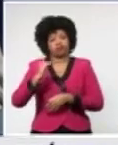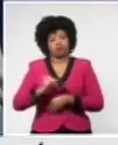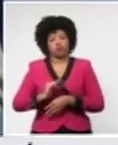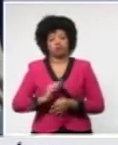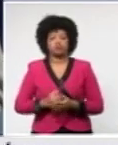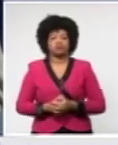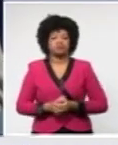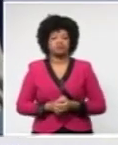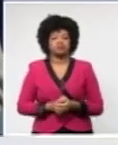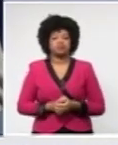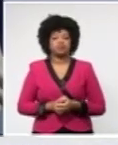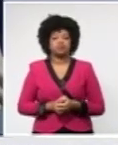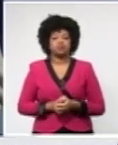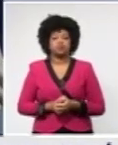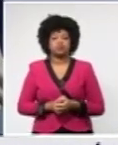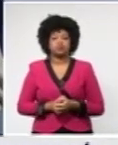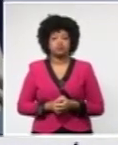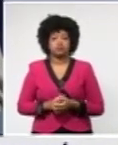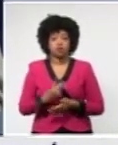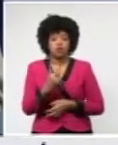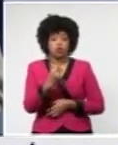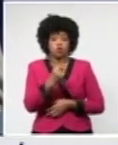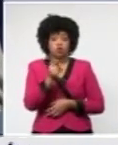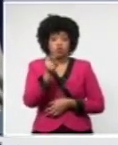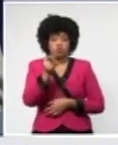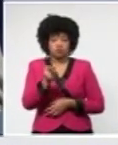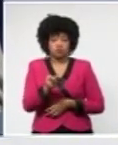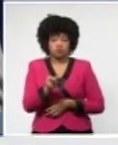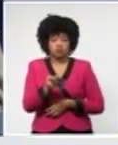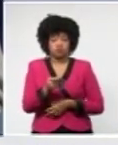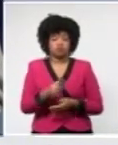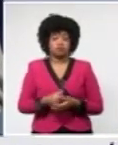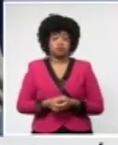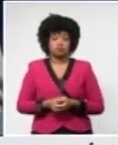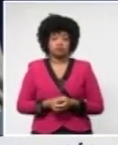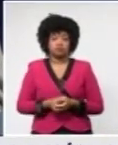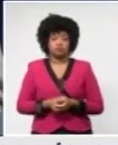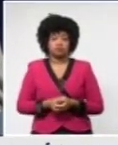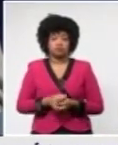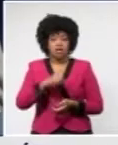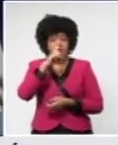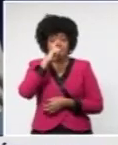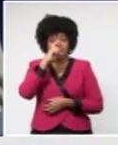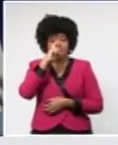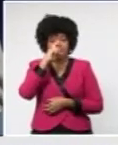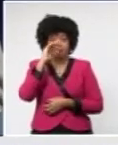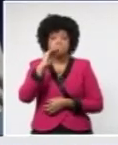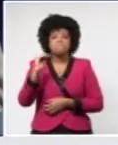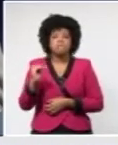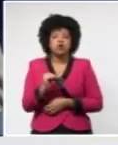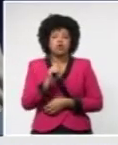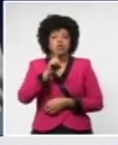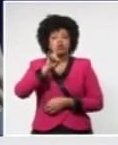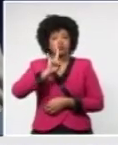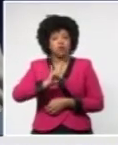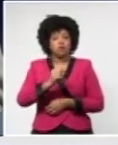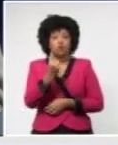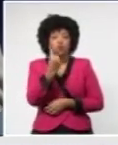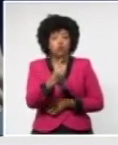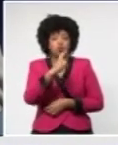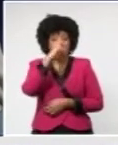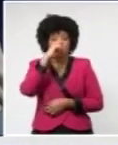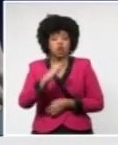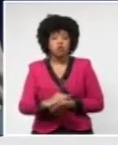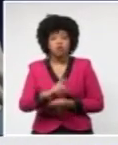from Mayabeque province, from the San Jose de las Lajas municipality. He is a confirmed